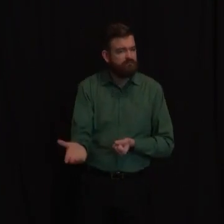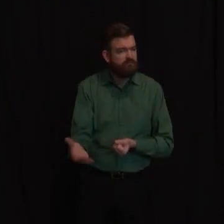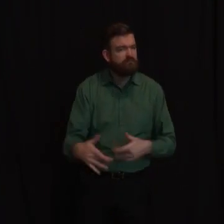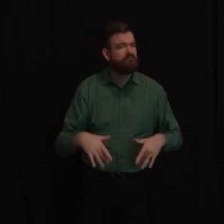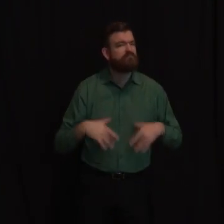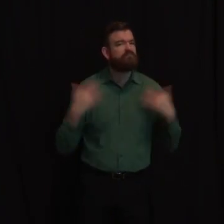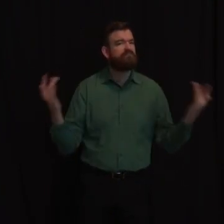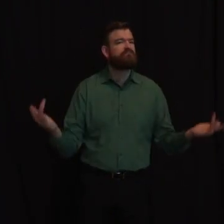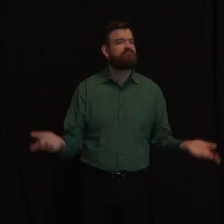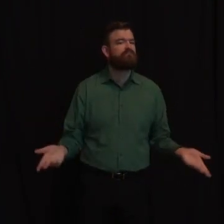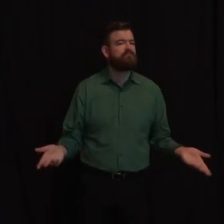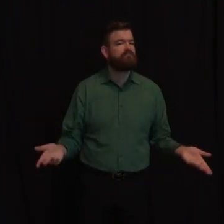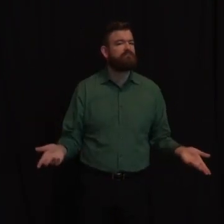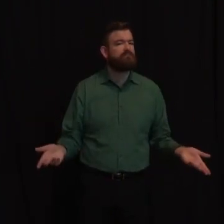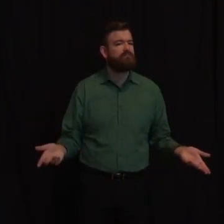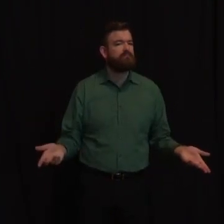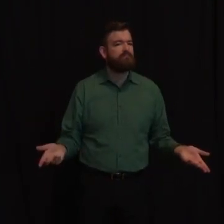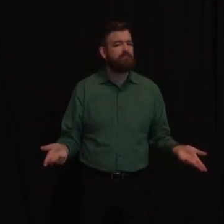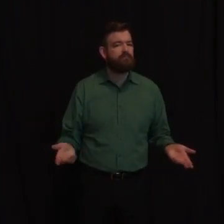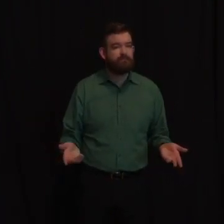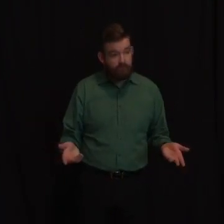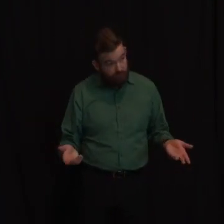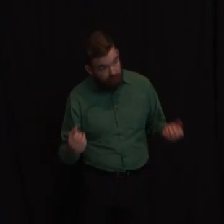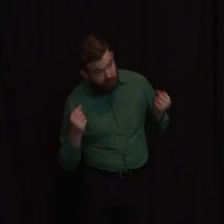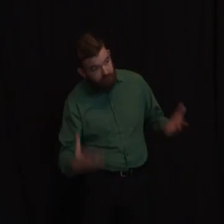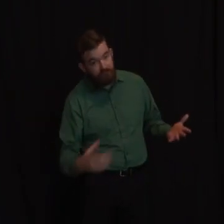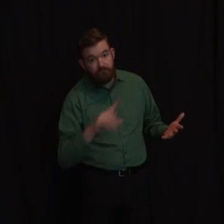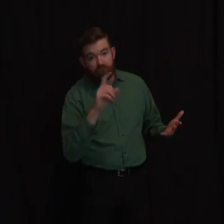Should we address these by alphabetical or by height?